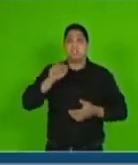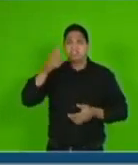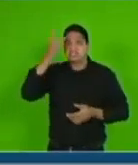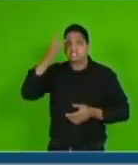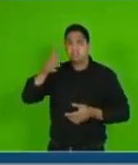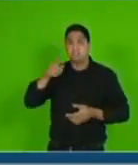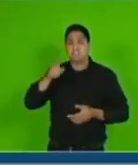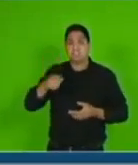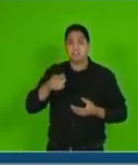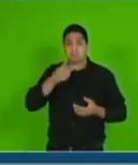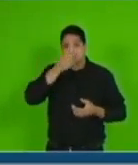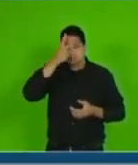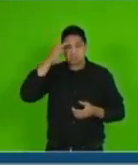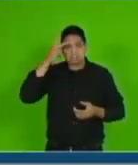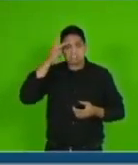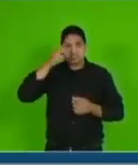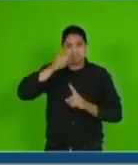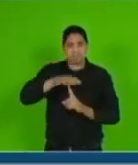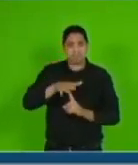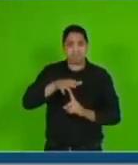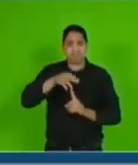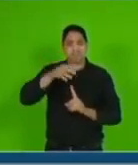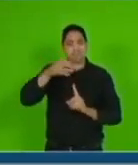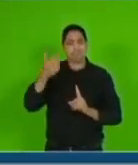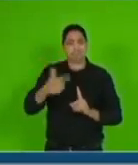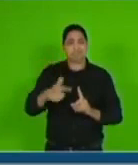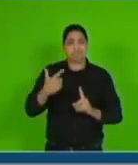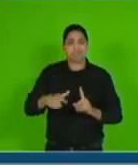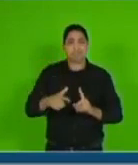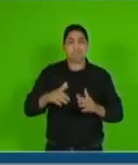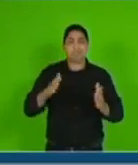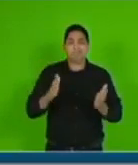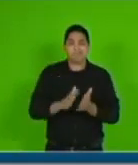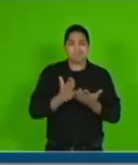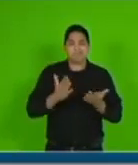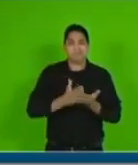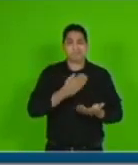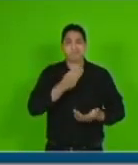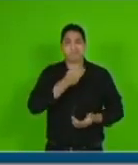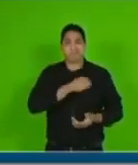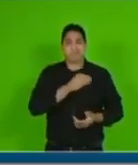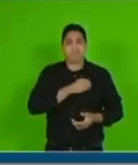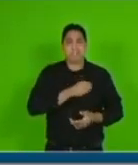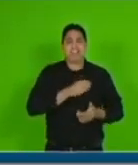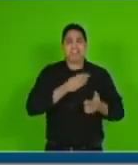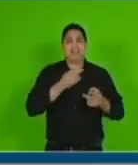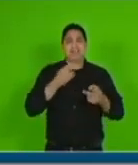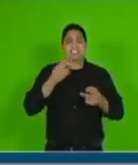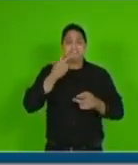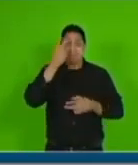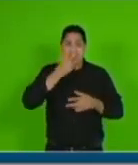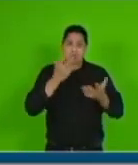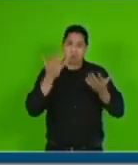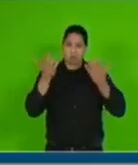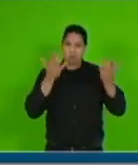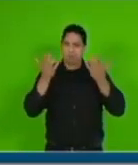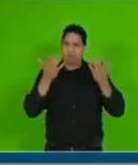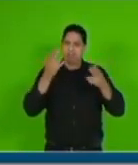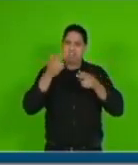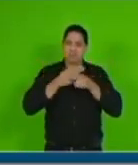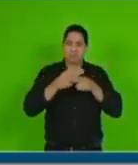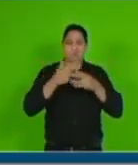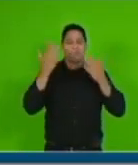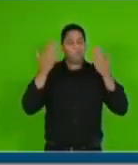Revelation 3:17 says, because you say, I am rich, have become wealthy, and have need of nothing, and do not know that you are